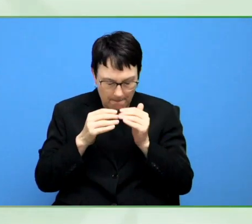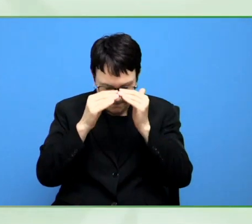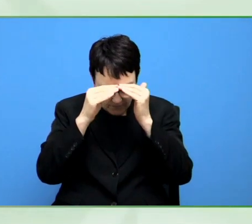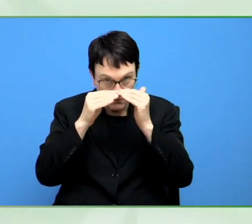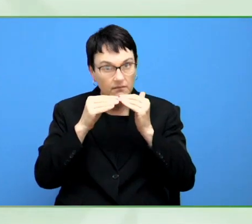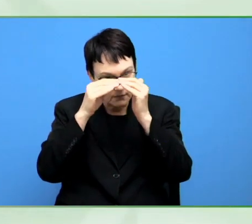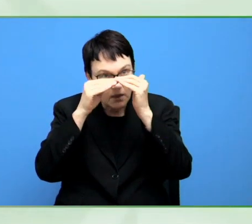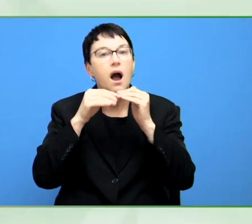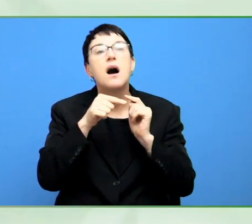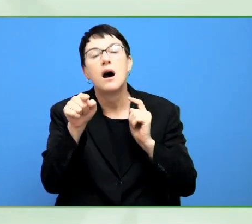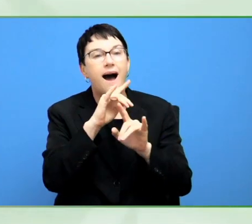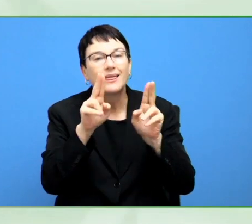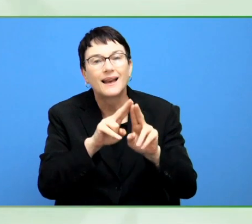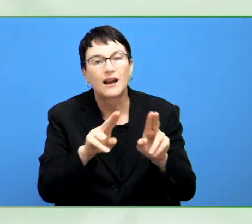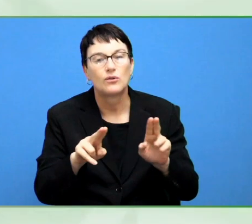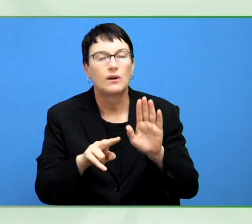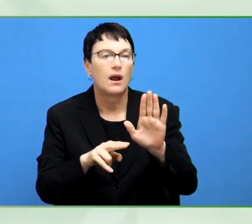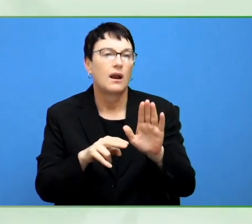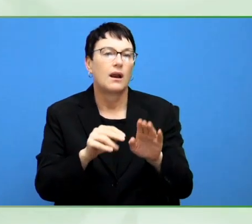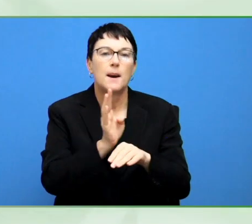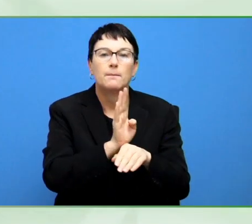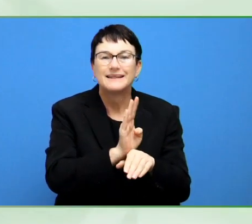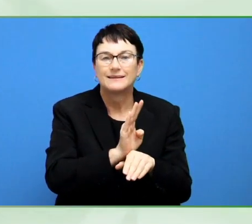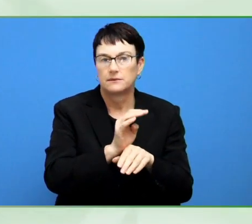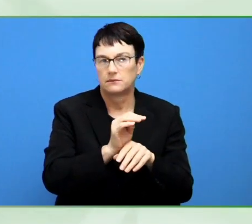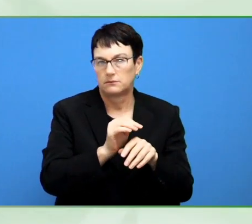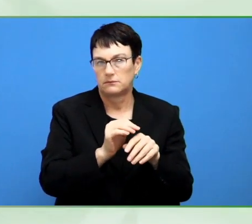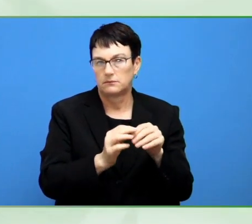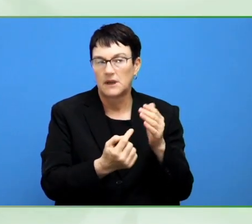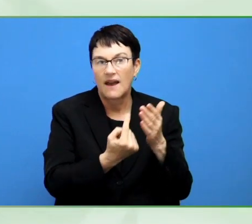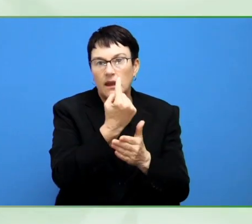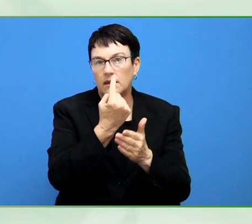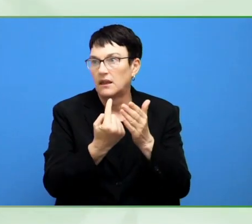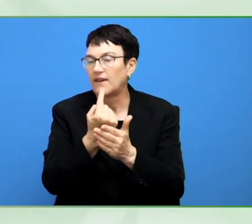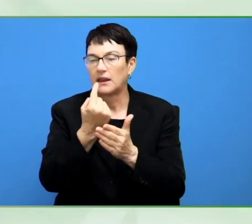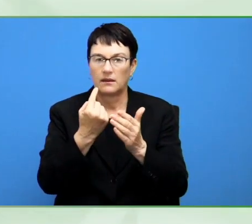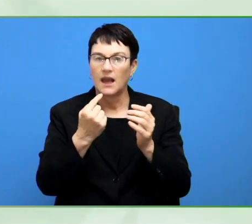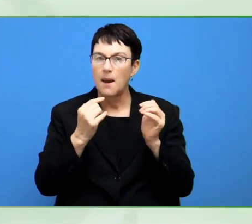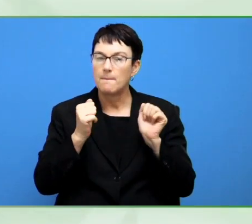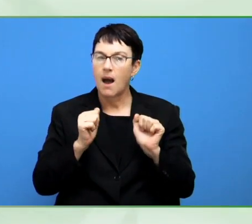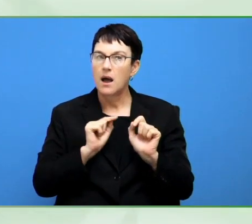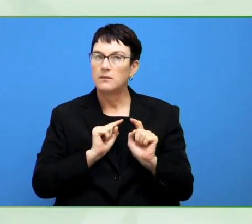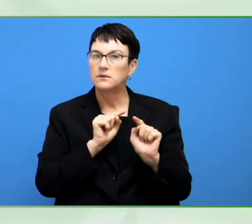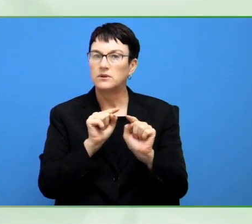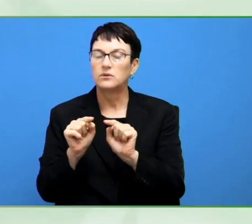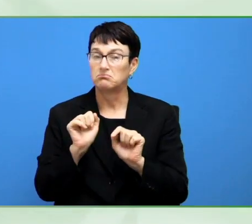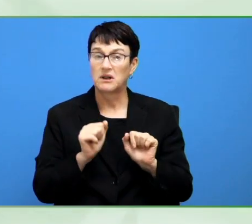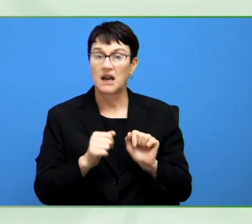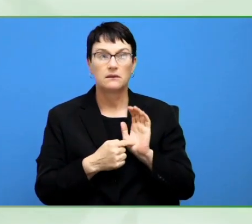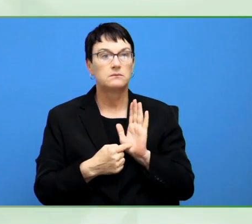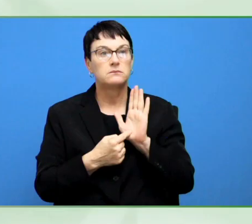show stakeholders, show CEOs, show marketing leaders, and say accessibility is